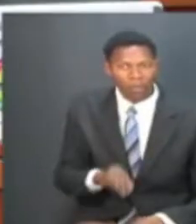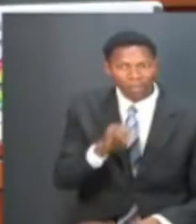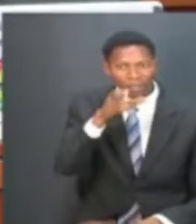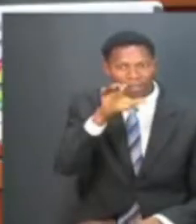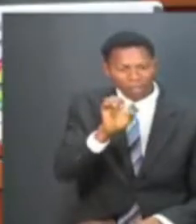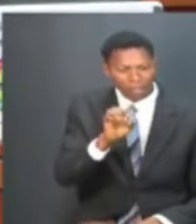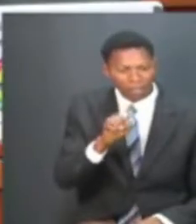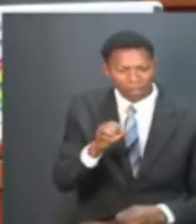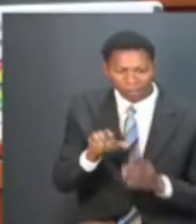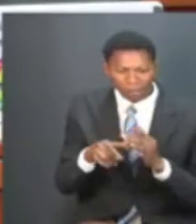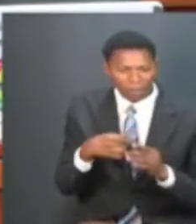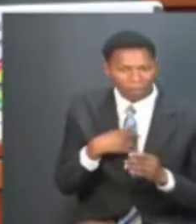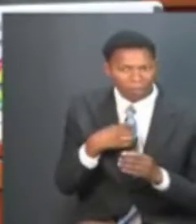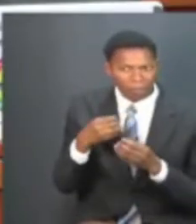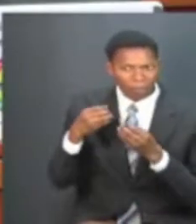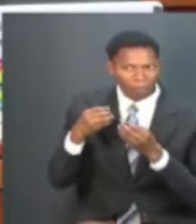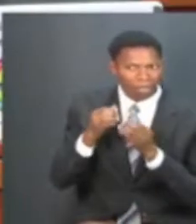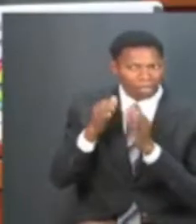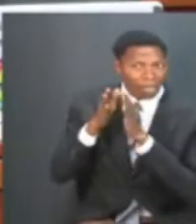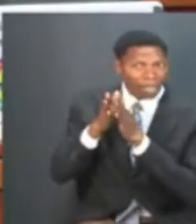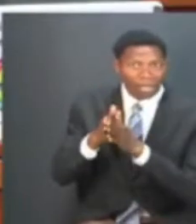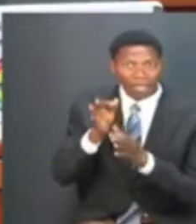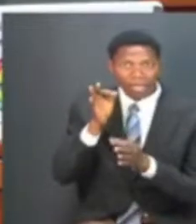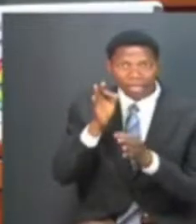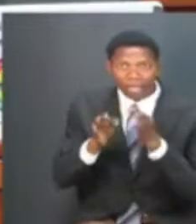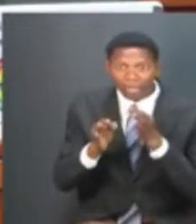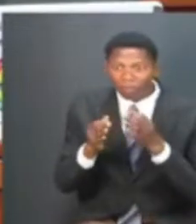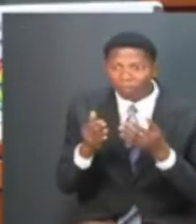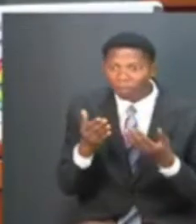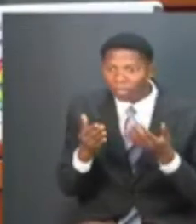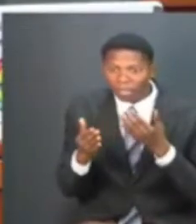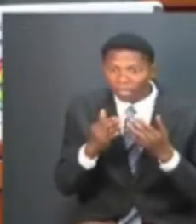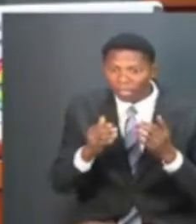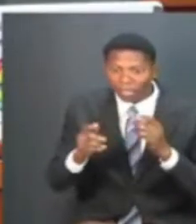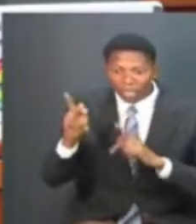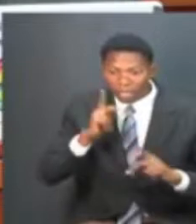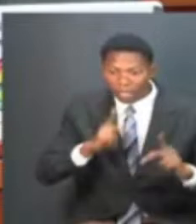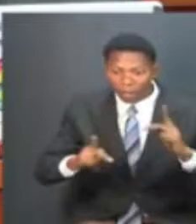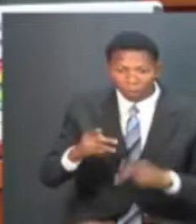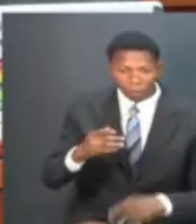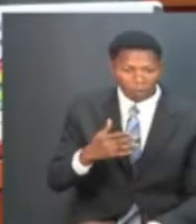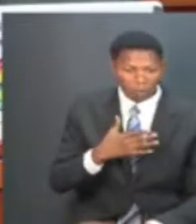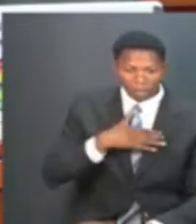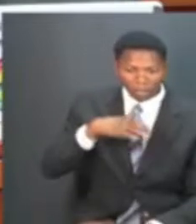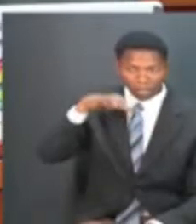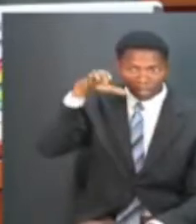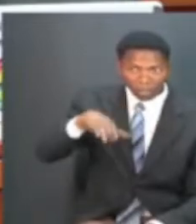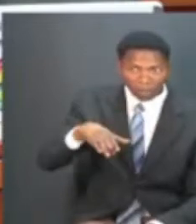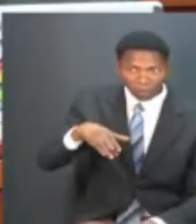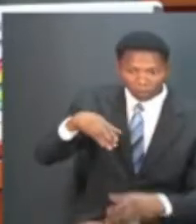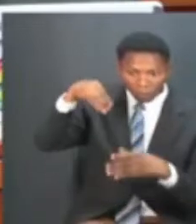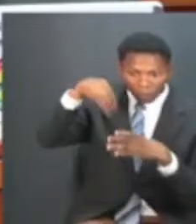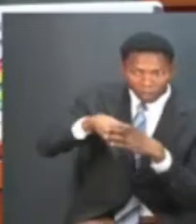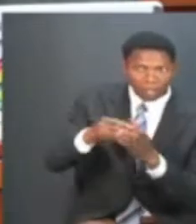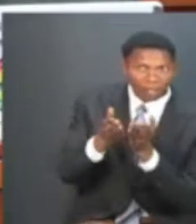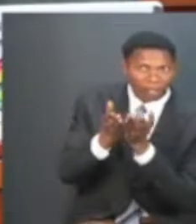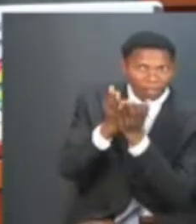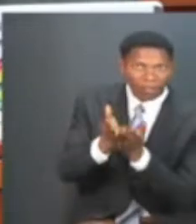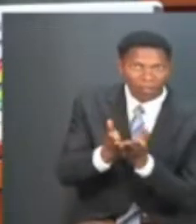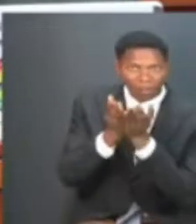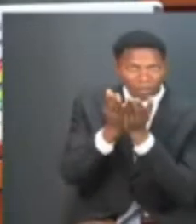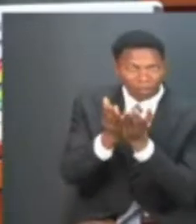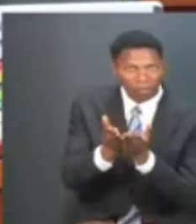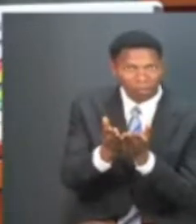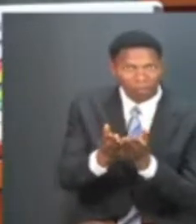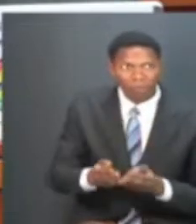find out whether there were any people from my constituency on the boat.